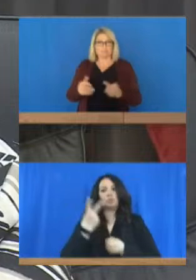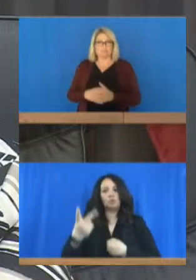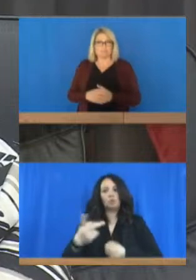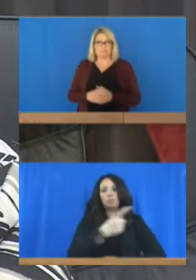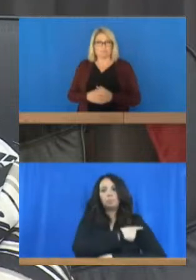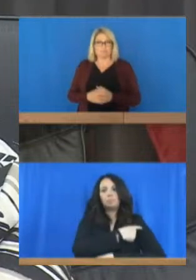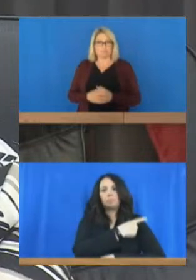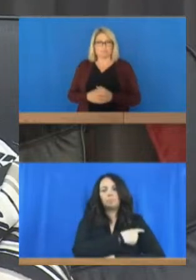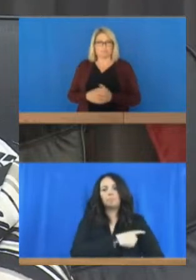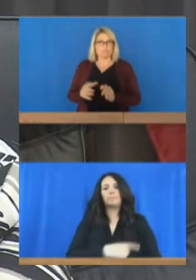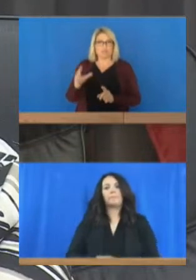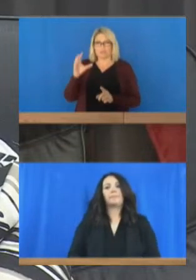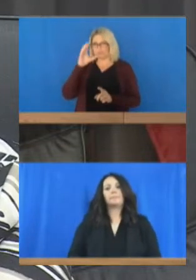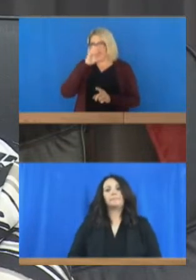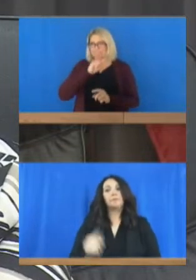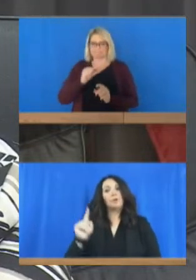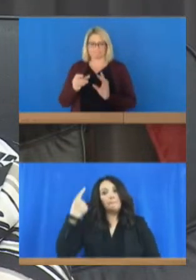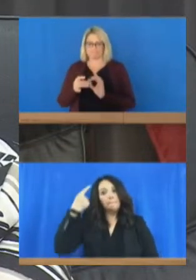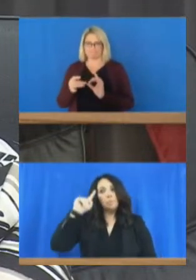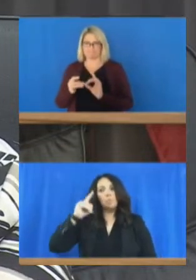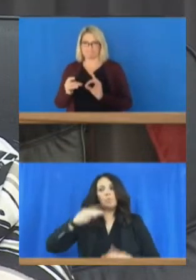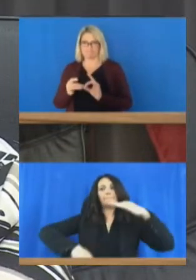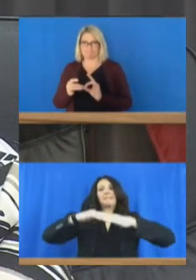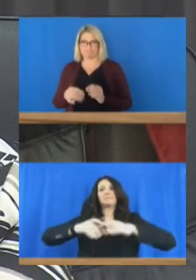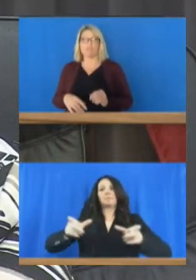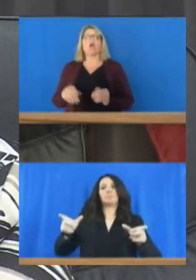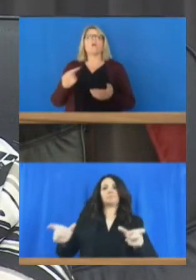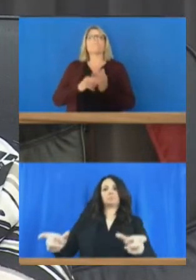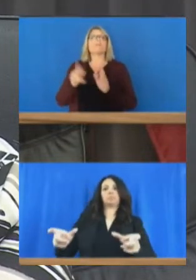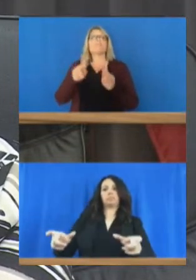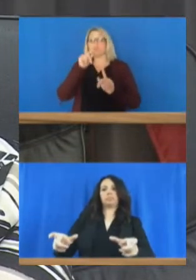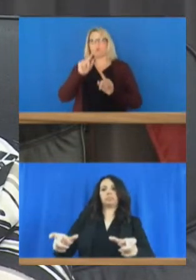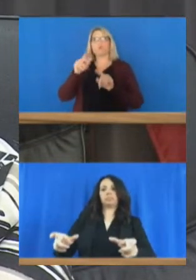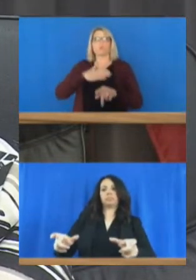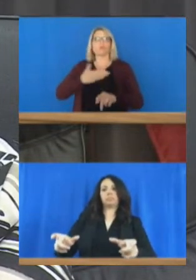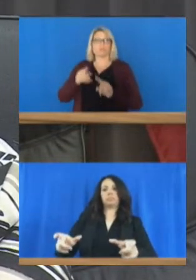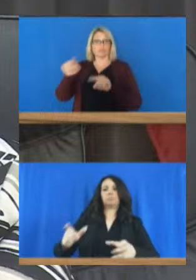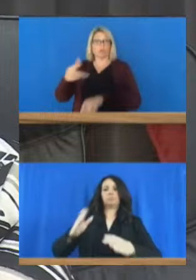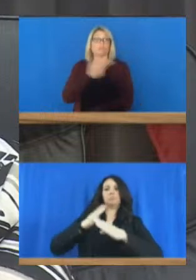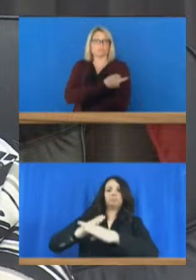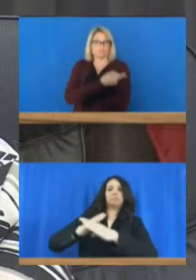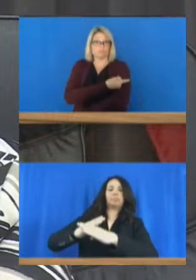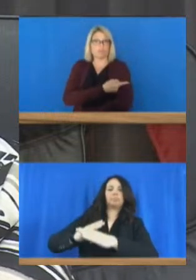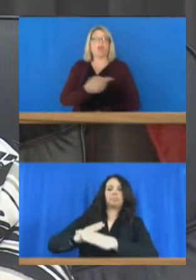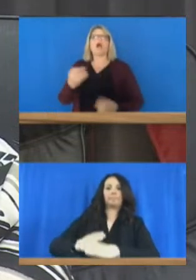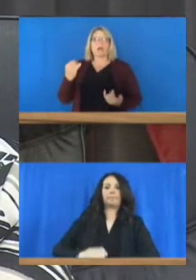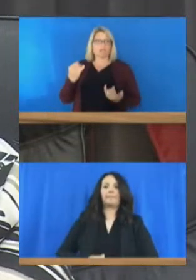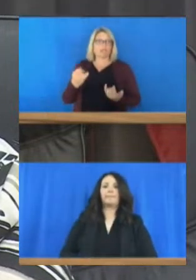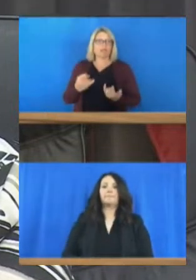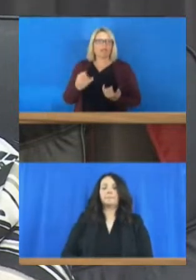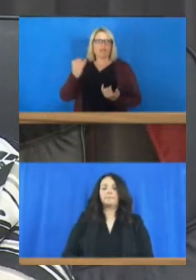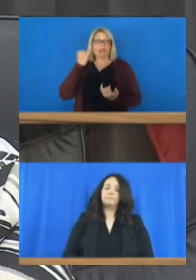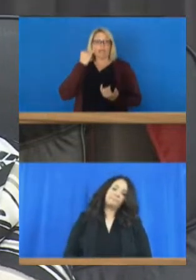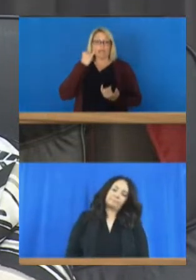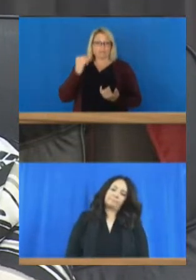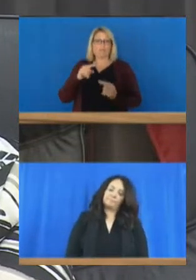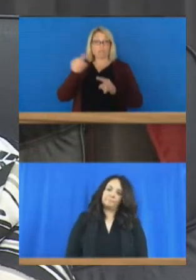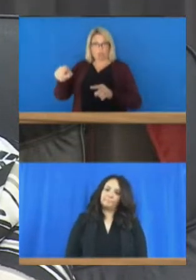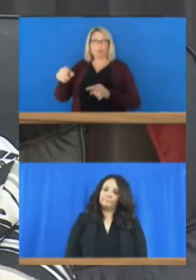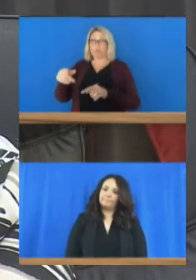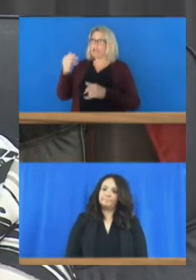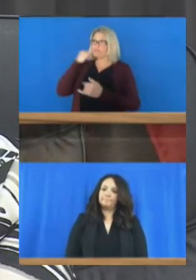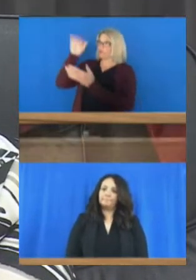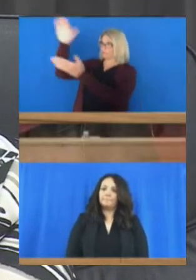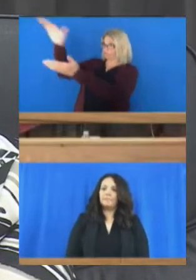to give those vaccines as soon as possible. So we are looking to our RHAs and our pharmacies right now to promote those clinics, but we also